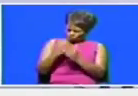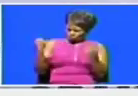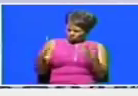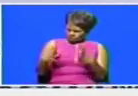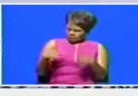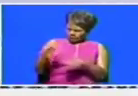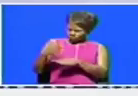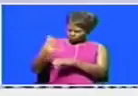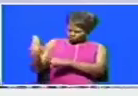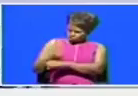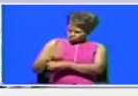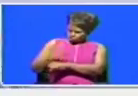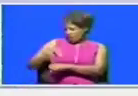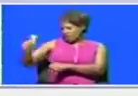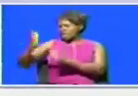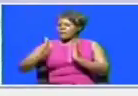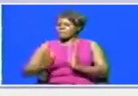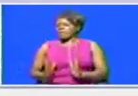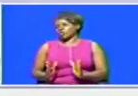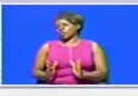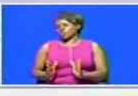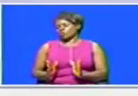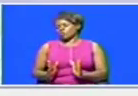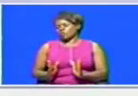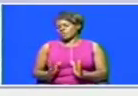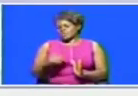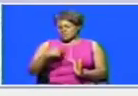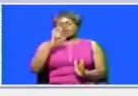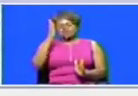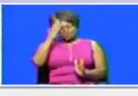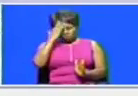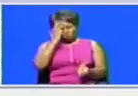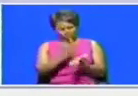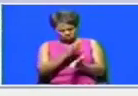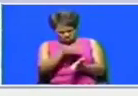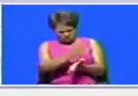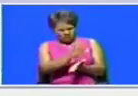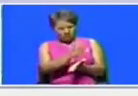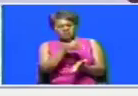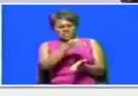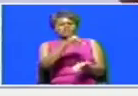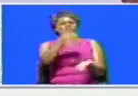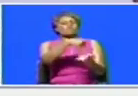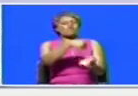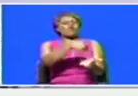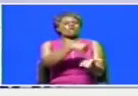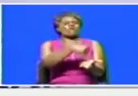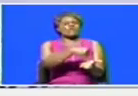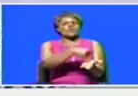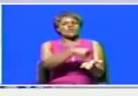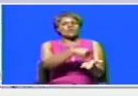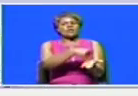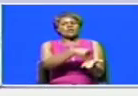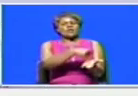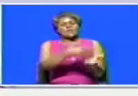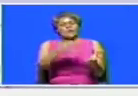sababu anatumia mtu mwingine ndio anatumia, lakini mimi najua hapo kuna hesabu fulani zimeenda. Already hata